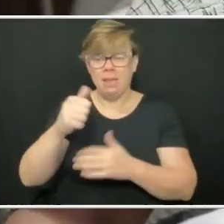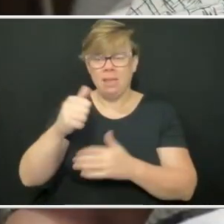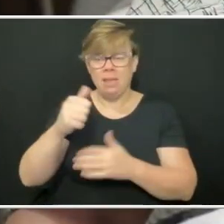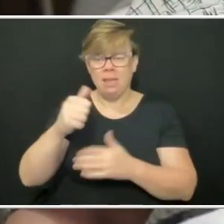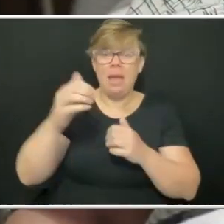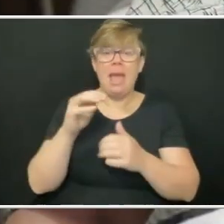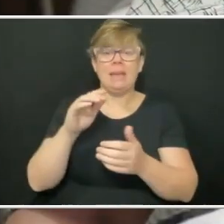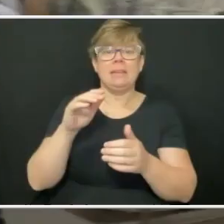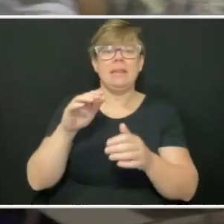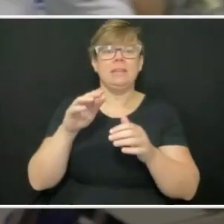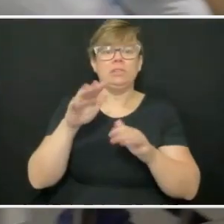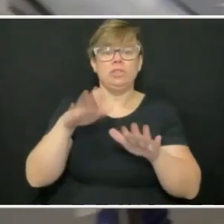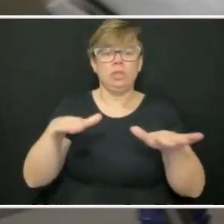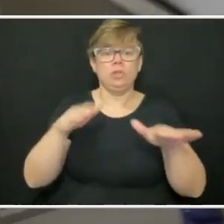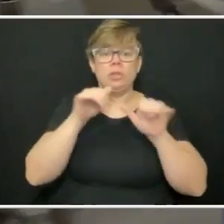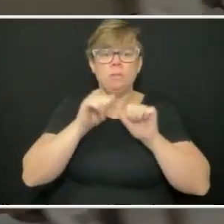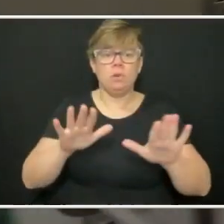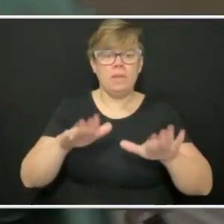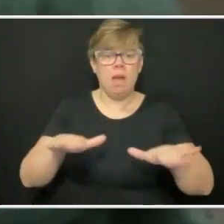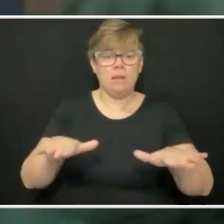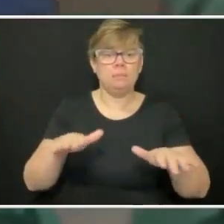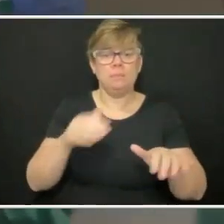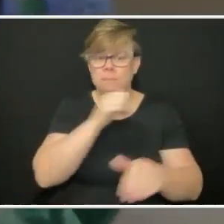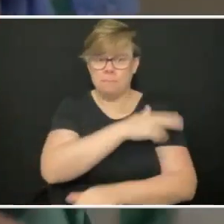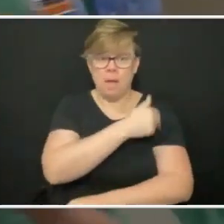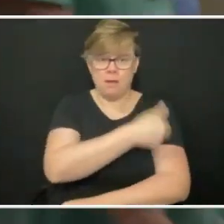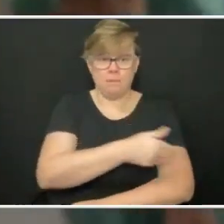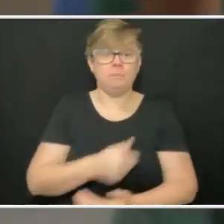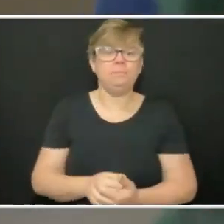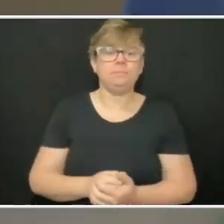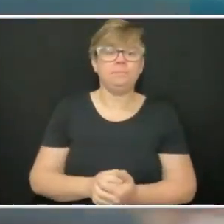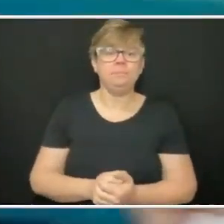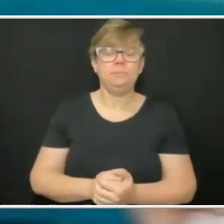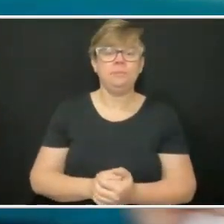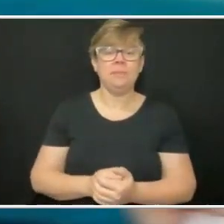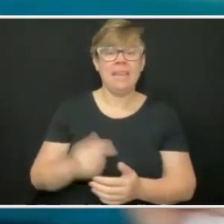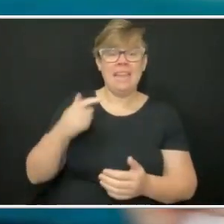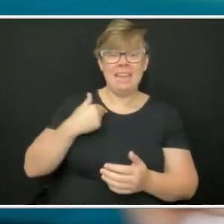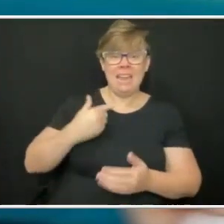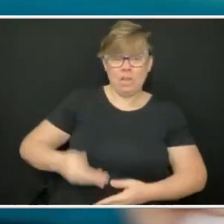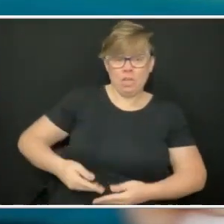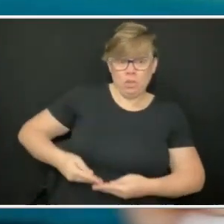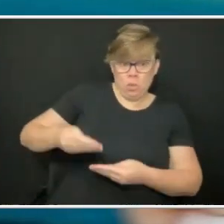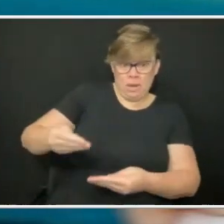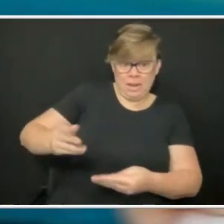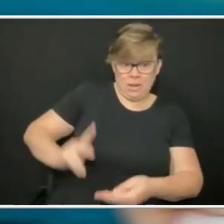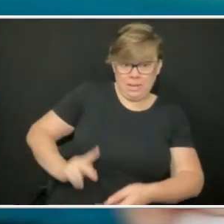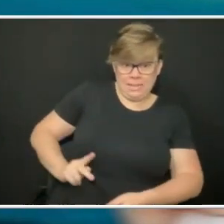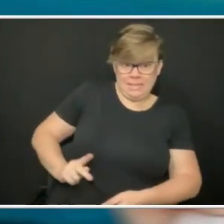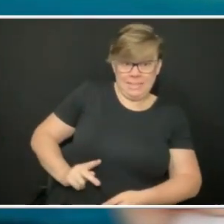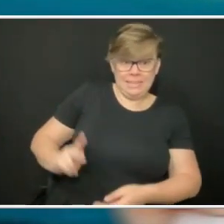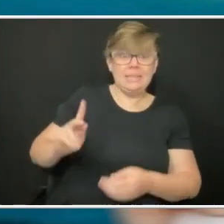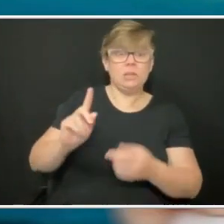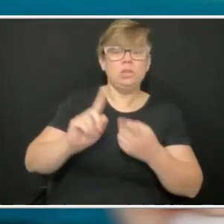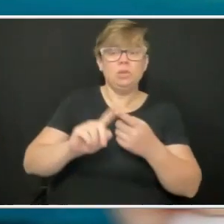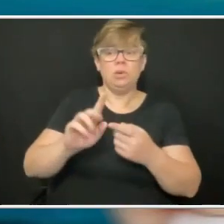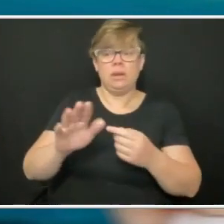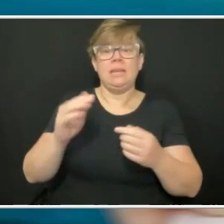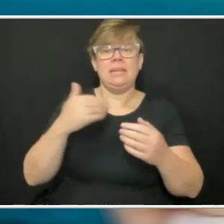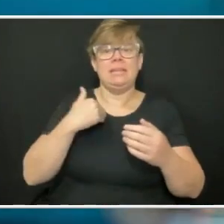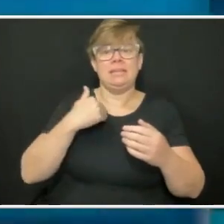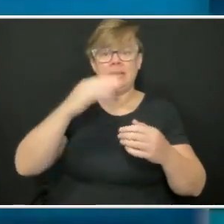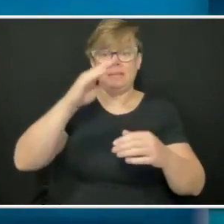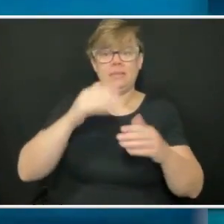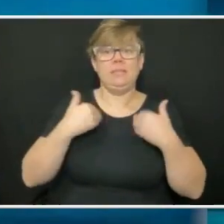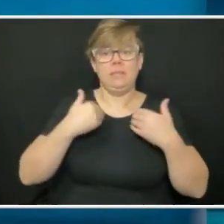most amazing little boy. Jessica is donating her kidney to her 5-year-old son, Brendon. Brendon's had a lot of anxiety regarding this,